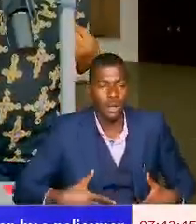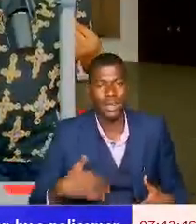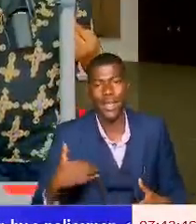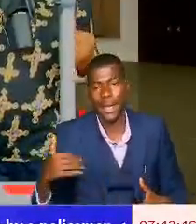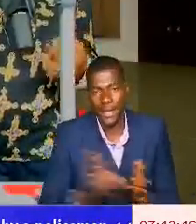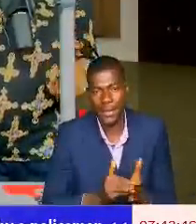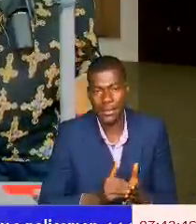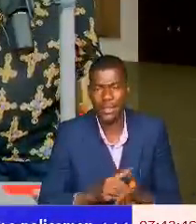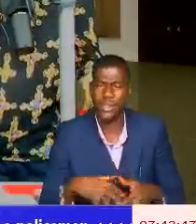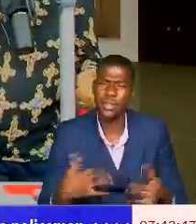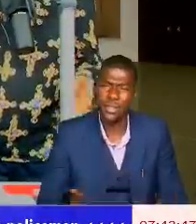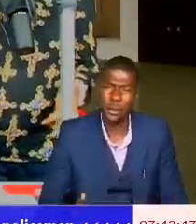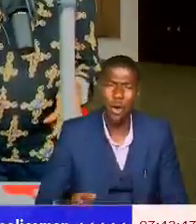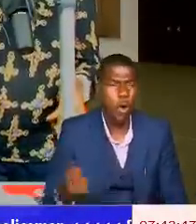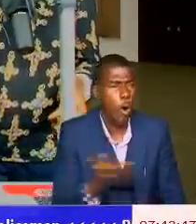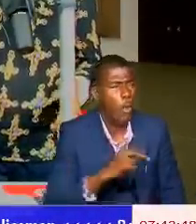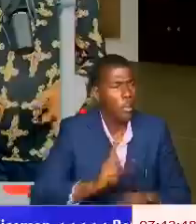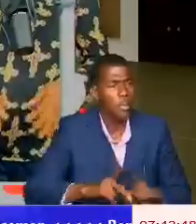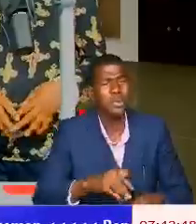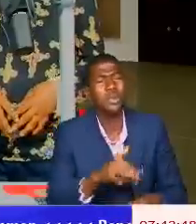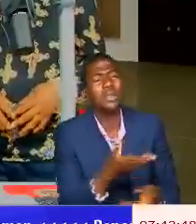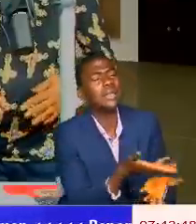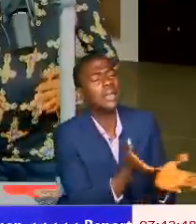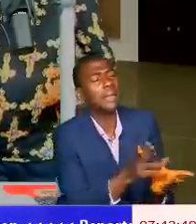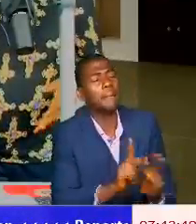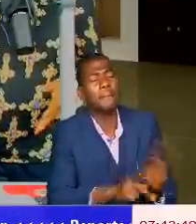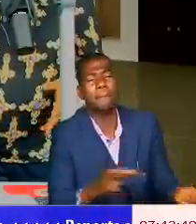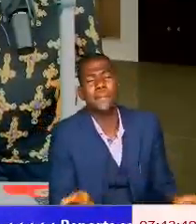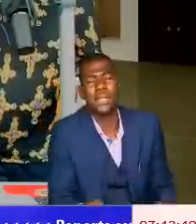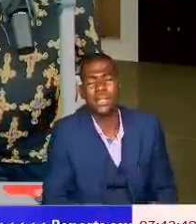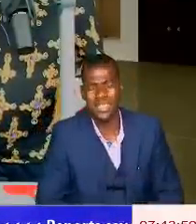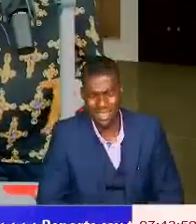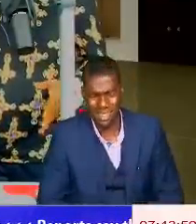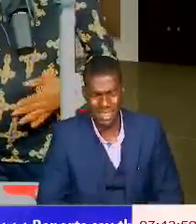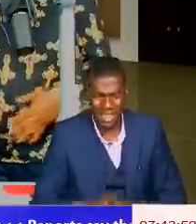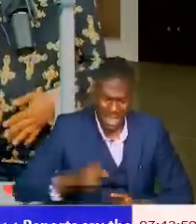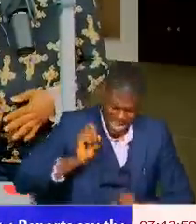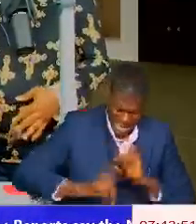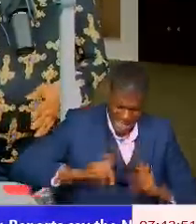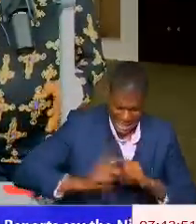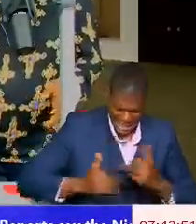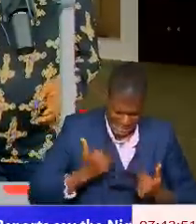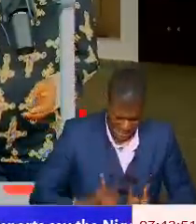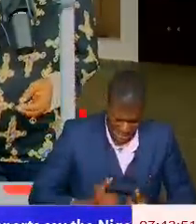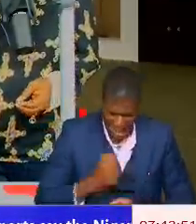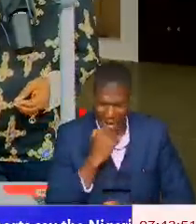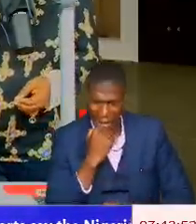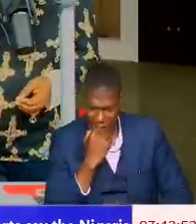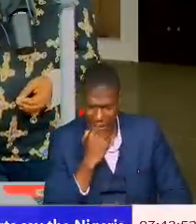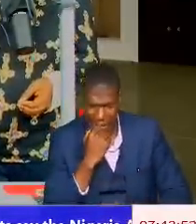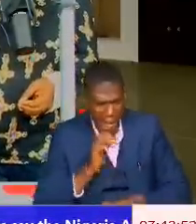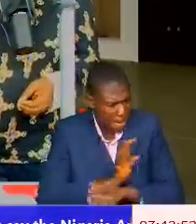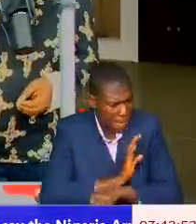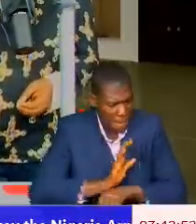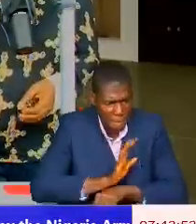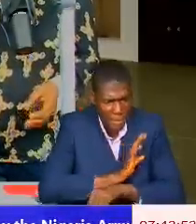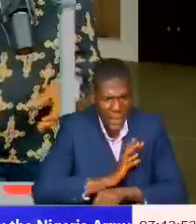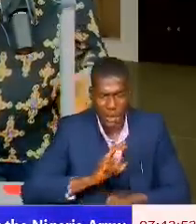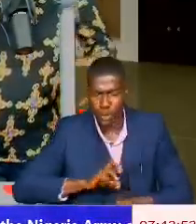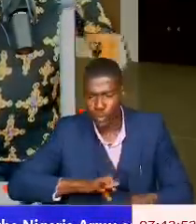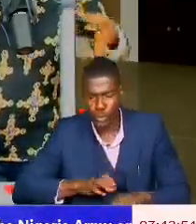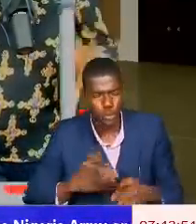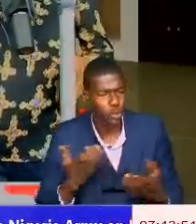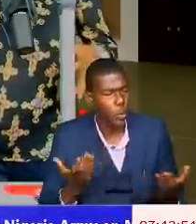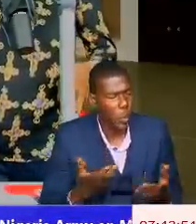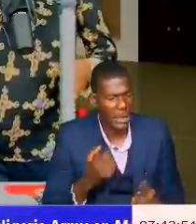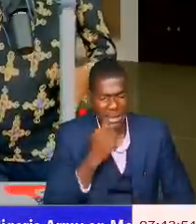think which business they go do, which activity they go do. When we say summer come, summer be when then they get small sun. When we say